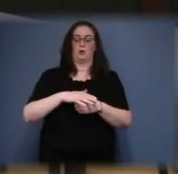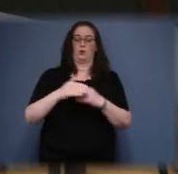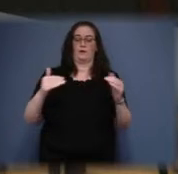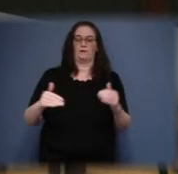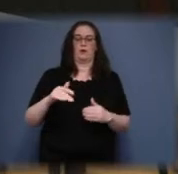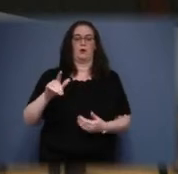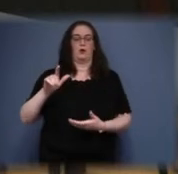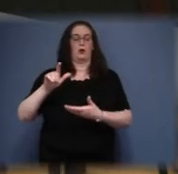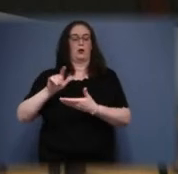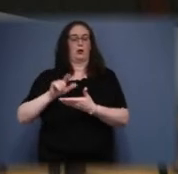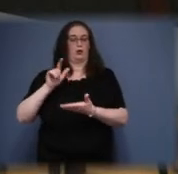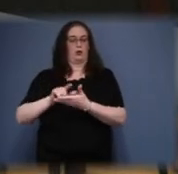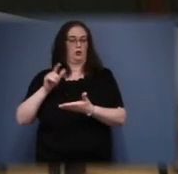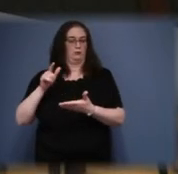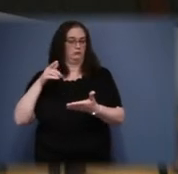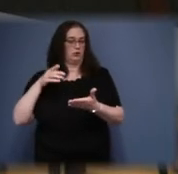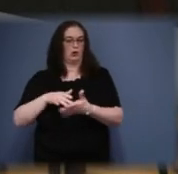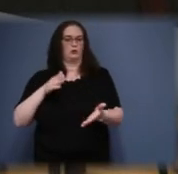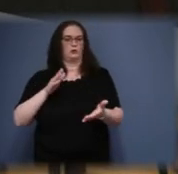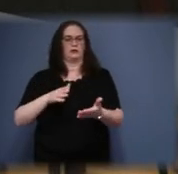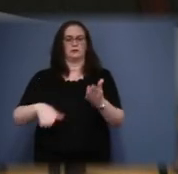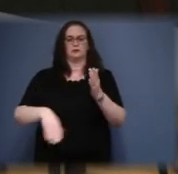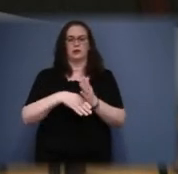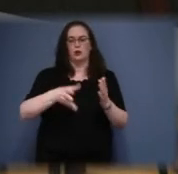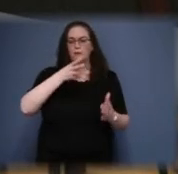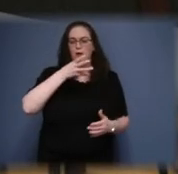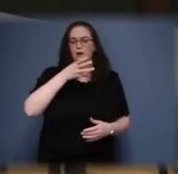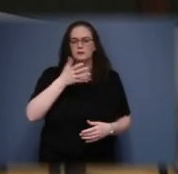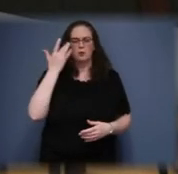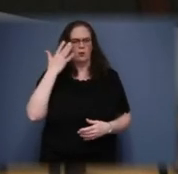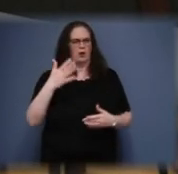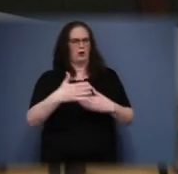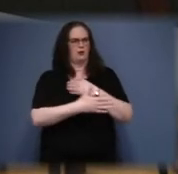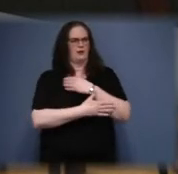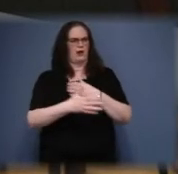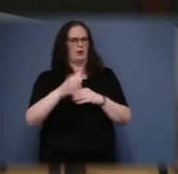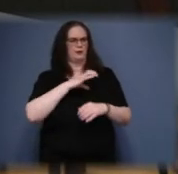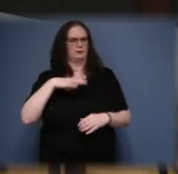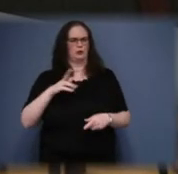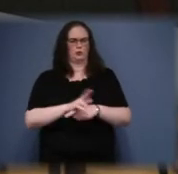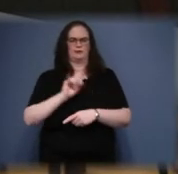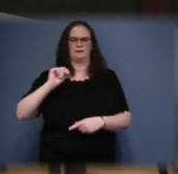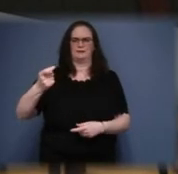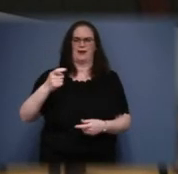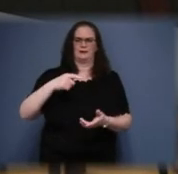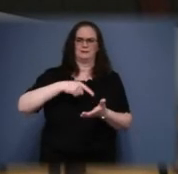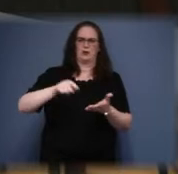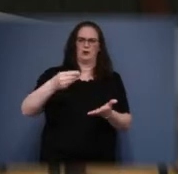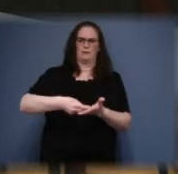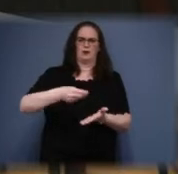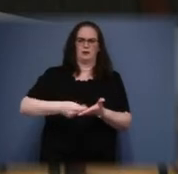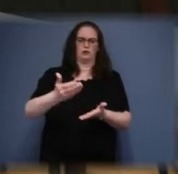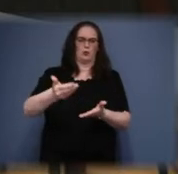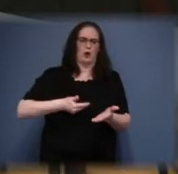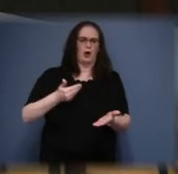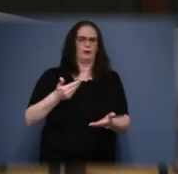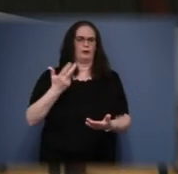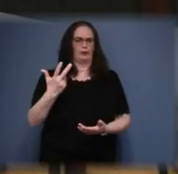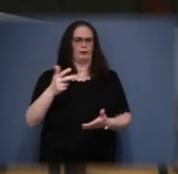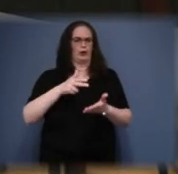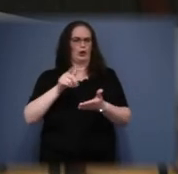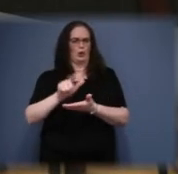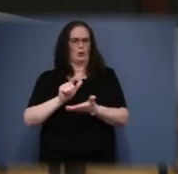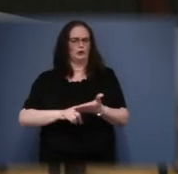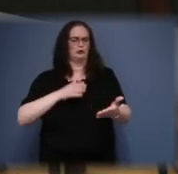has already started by suing soccer moms. Why are the county commissioners using taxpayer funds to hire 3 lawyers to sue